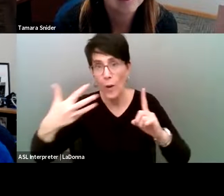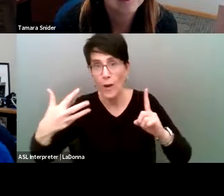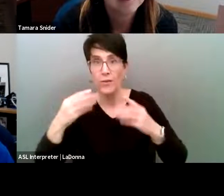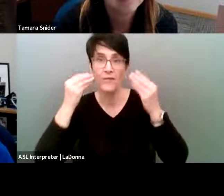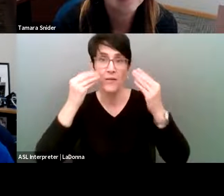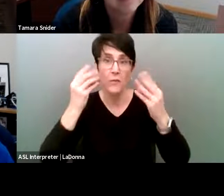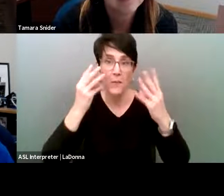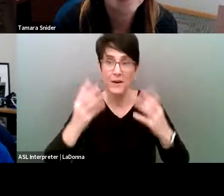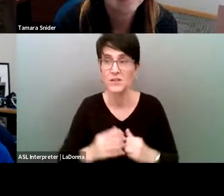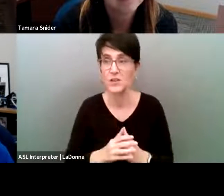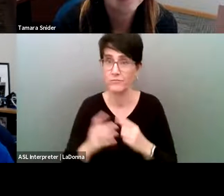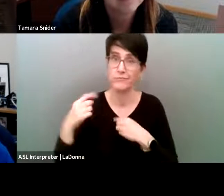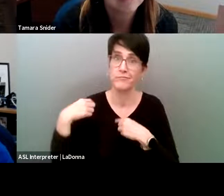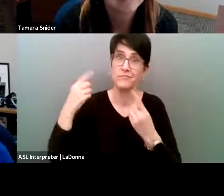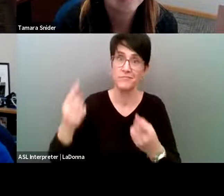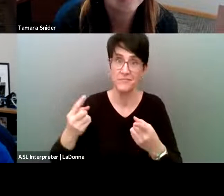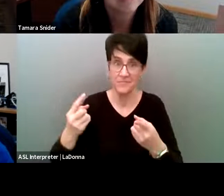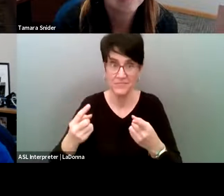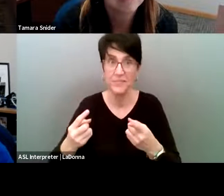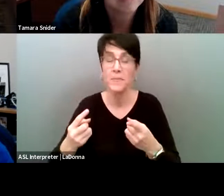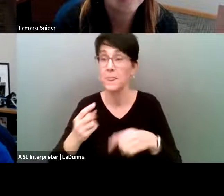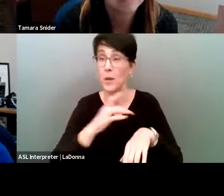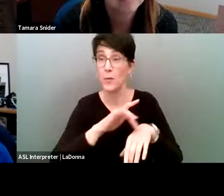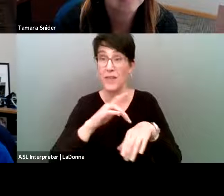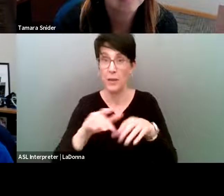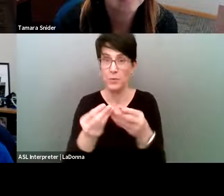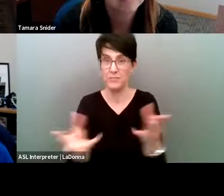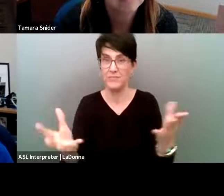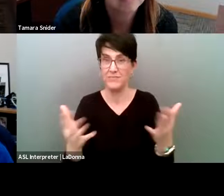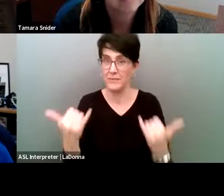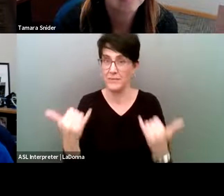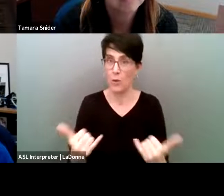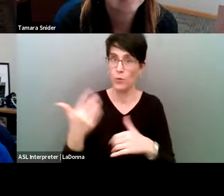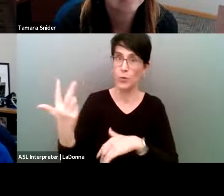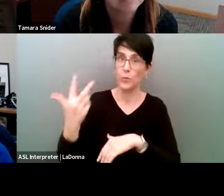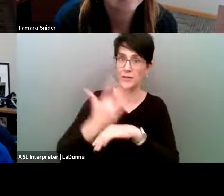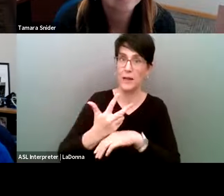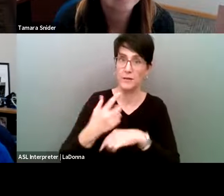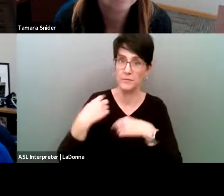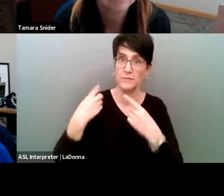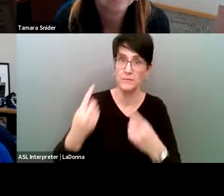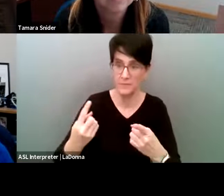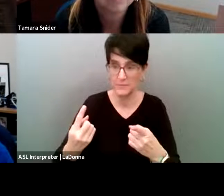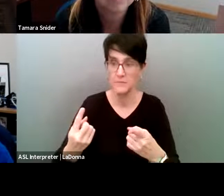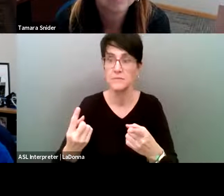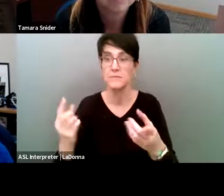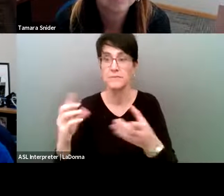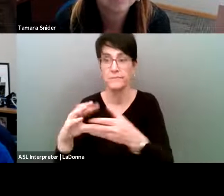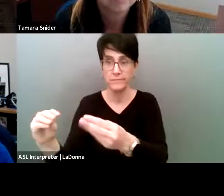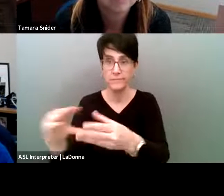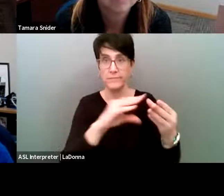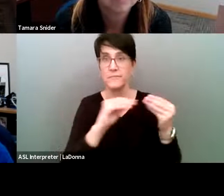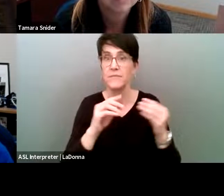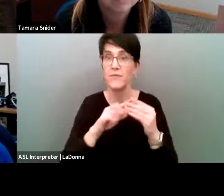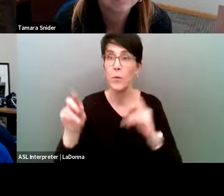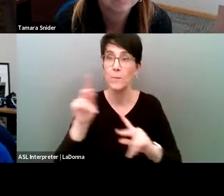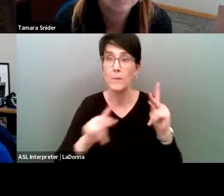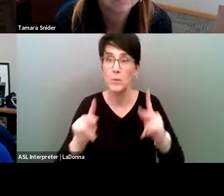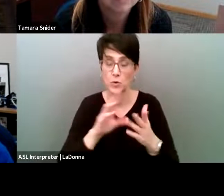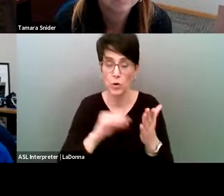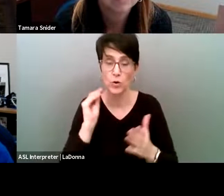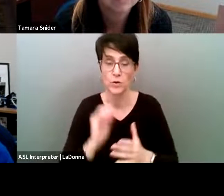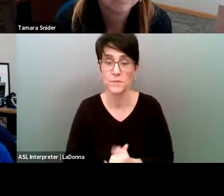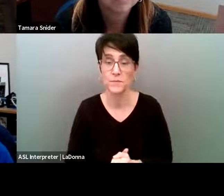that has been made available over the last 3 days.